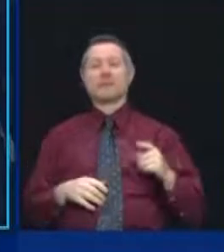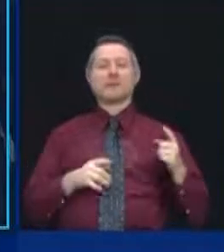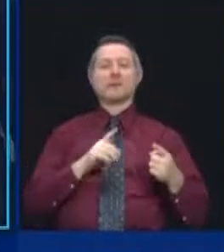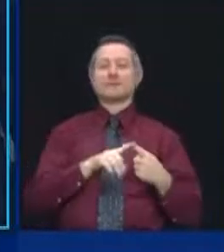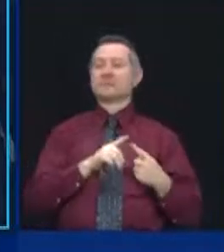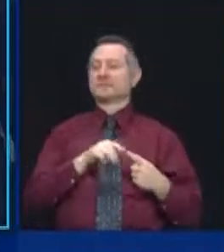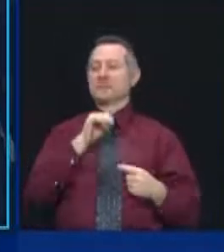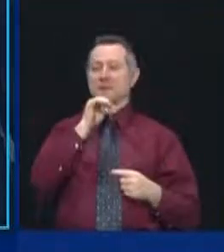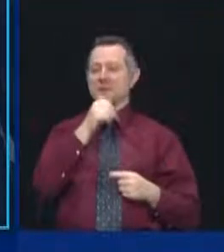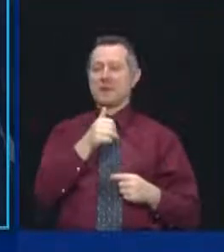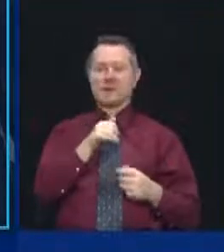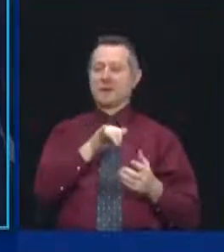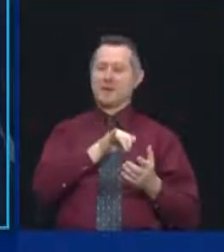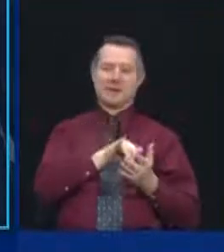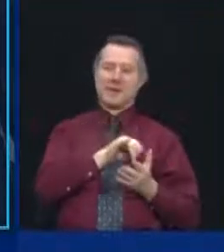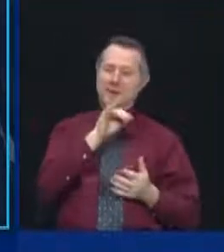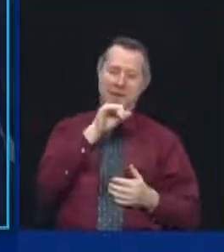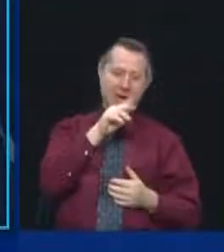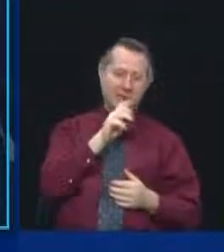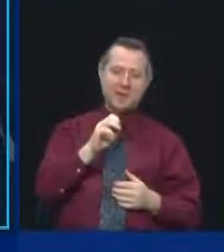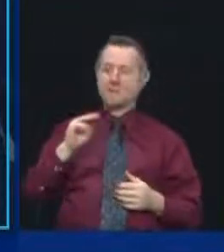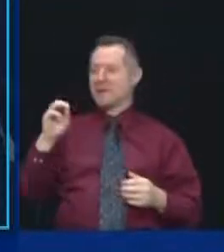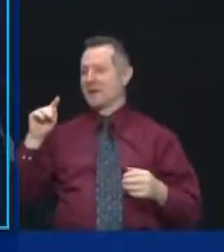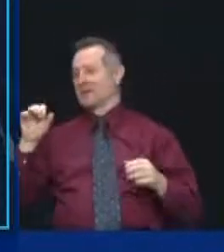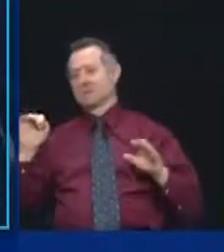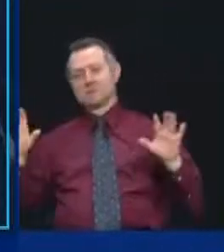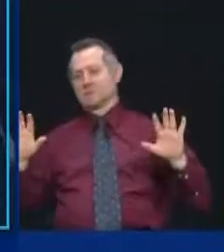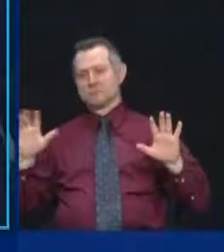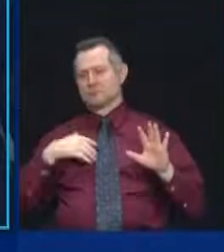Mets, vaccinated, unvaccinated.